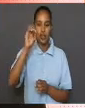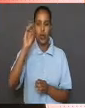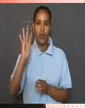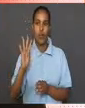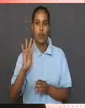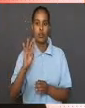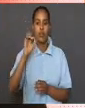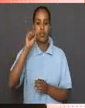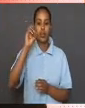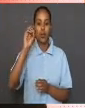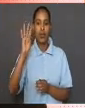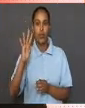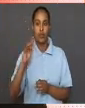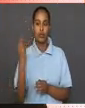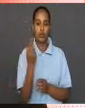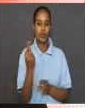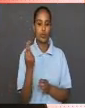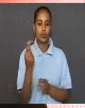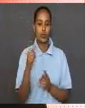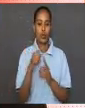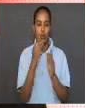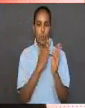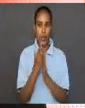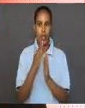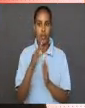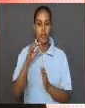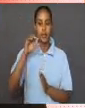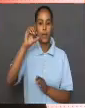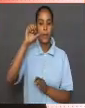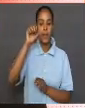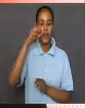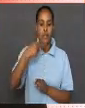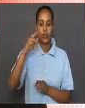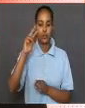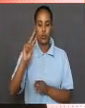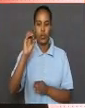sulfur dioxide is used to make sulfuric acid.